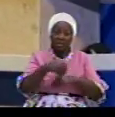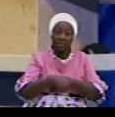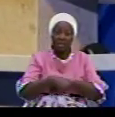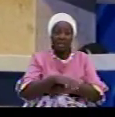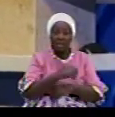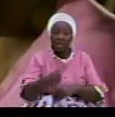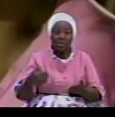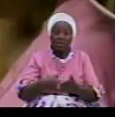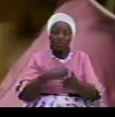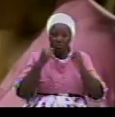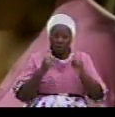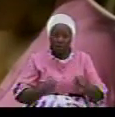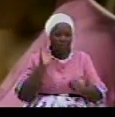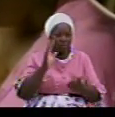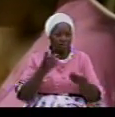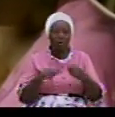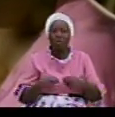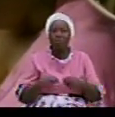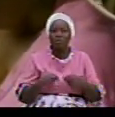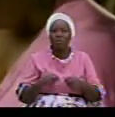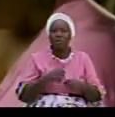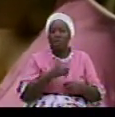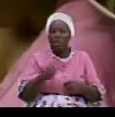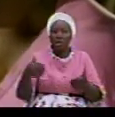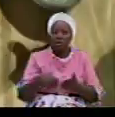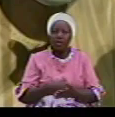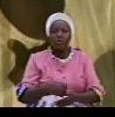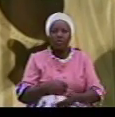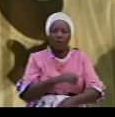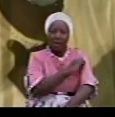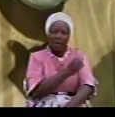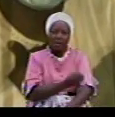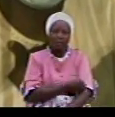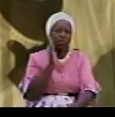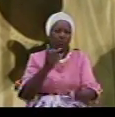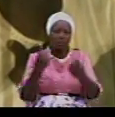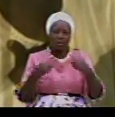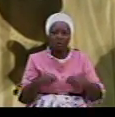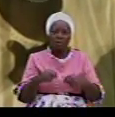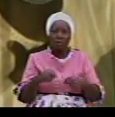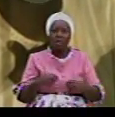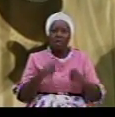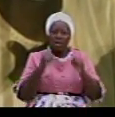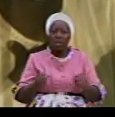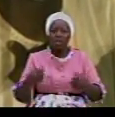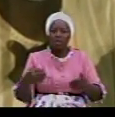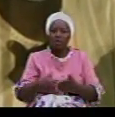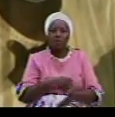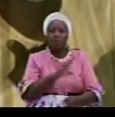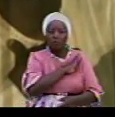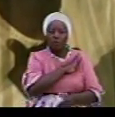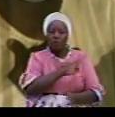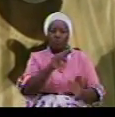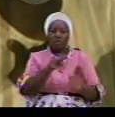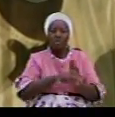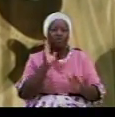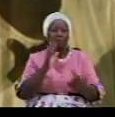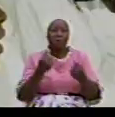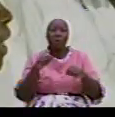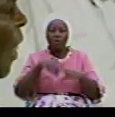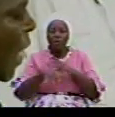will come. A new energy will come. A new boldness will come in your life